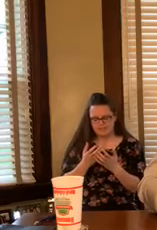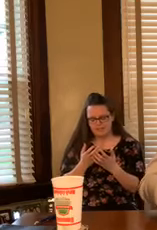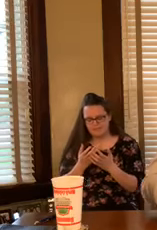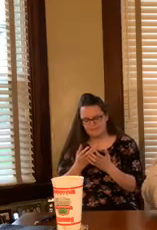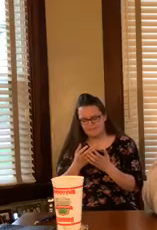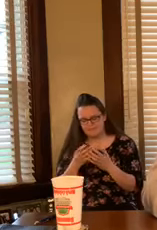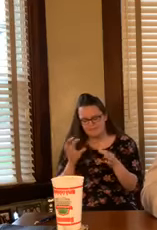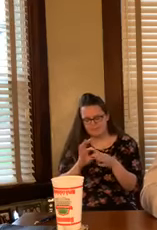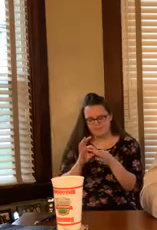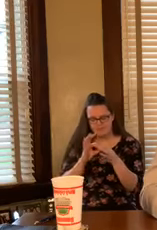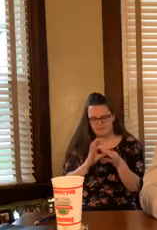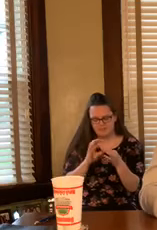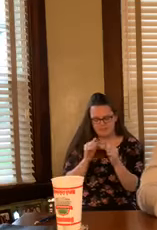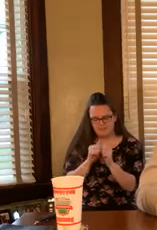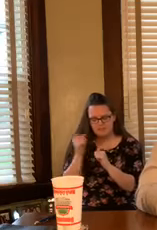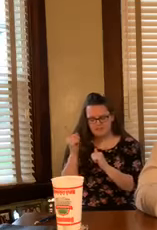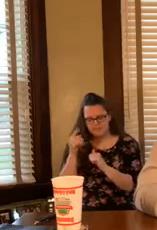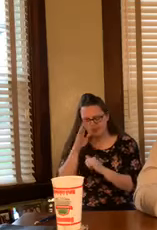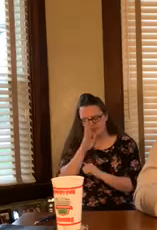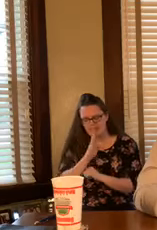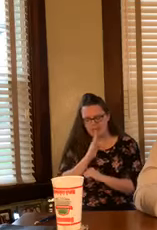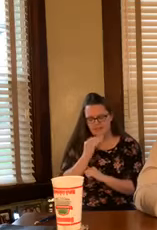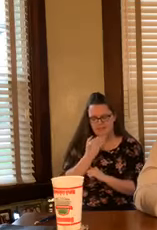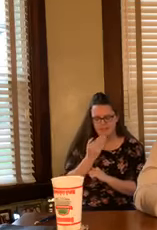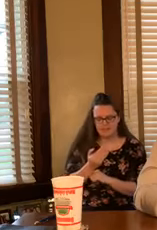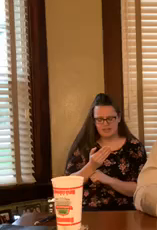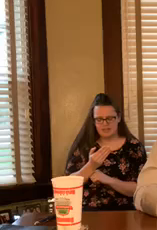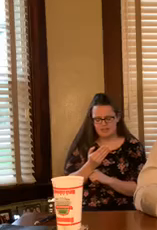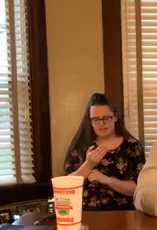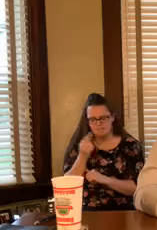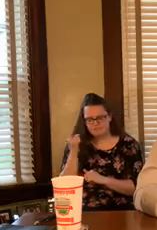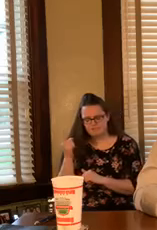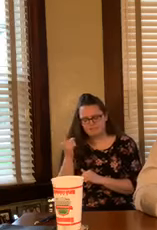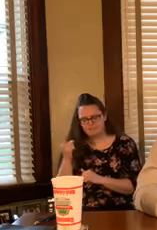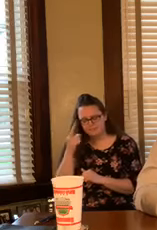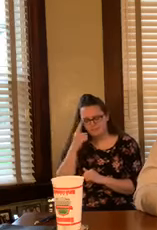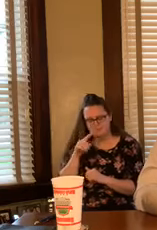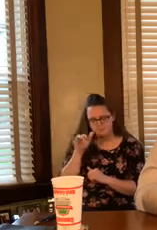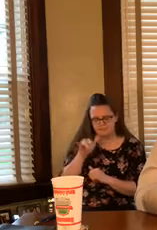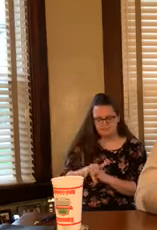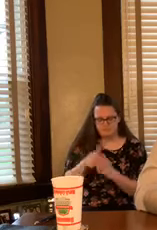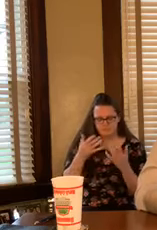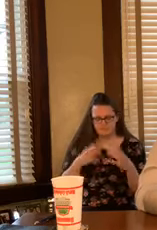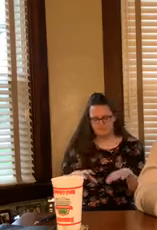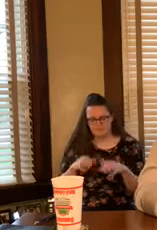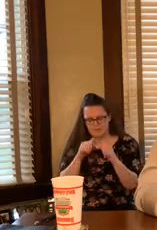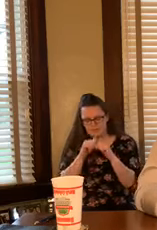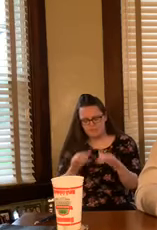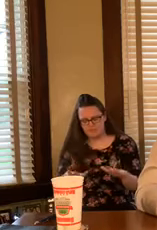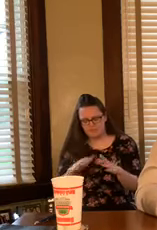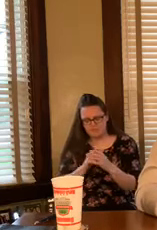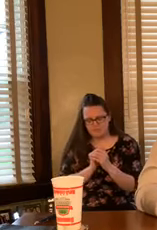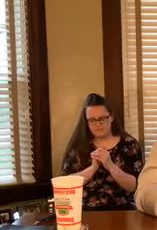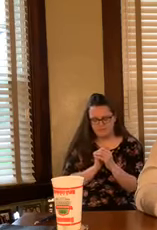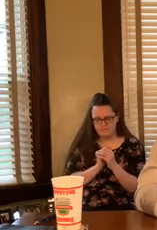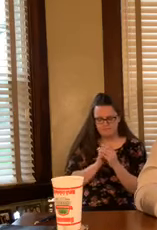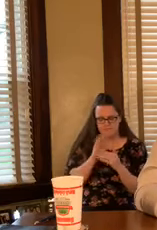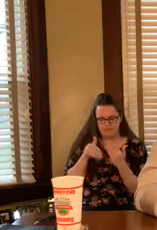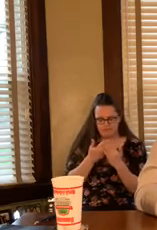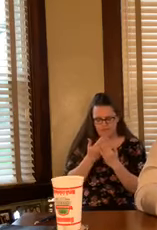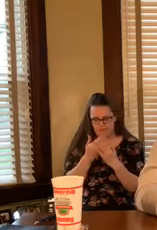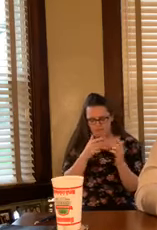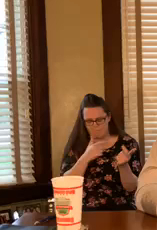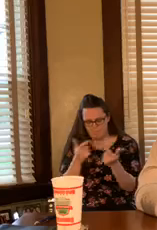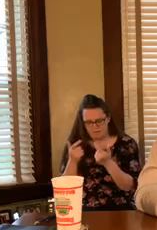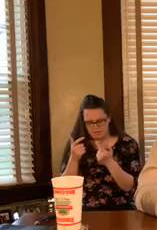door to heaven. God, thank you this evening once again for this opportunity. Bless everyone that is watching this